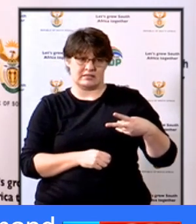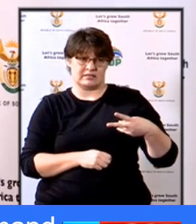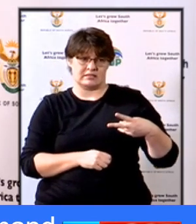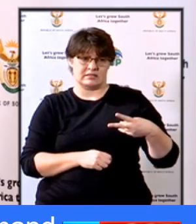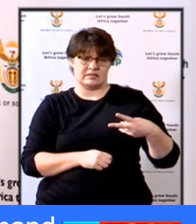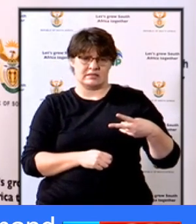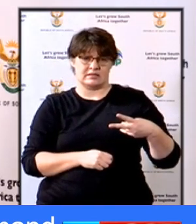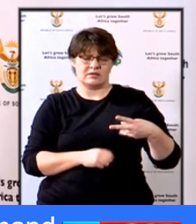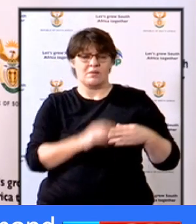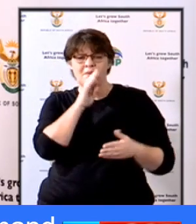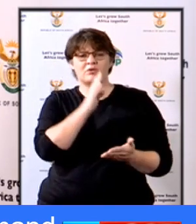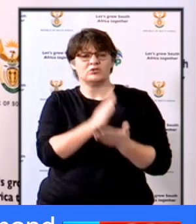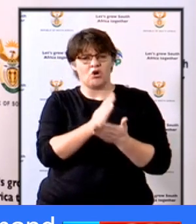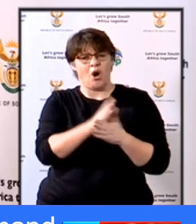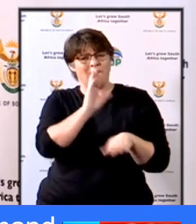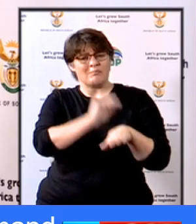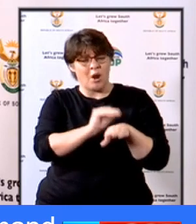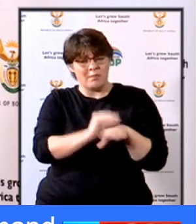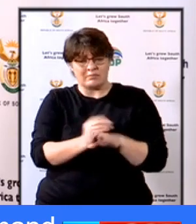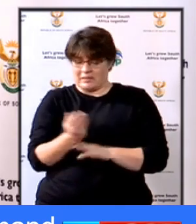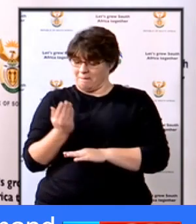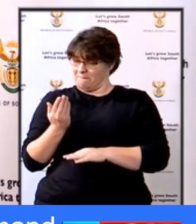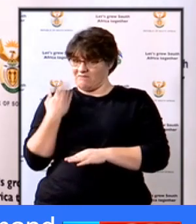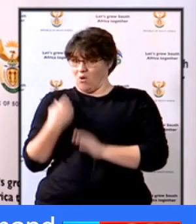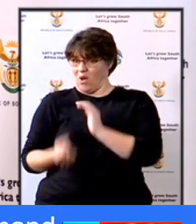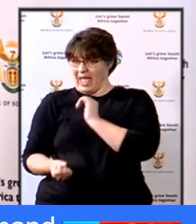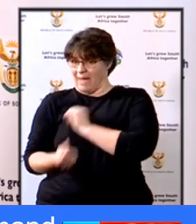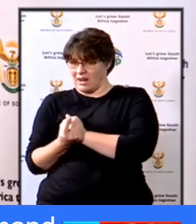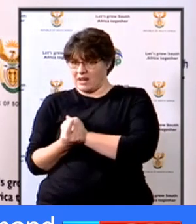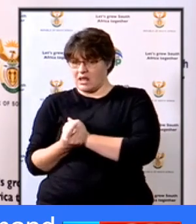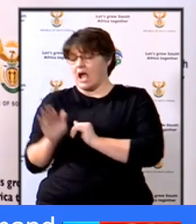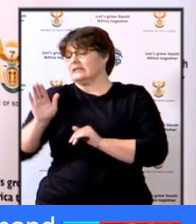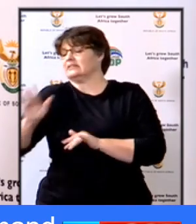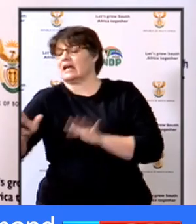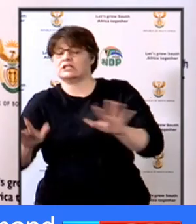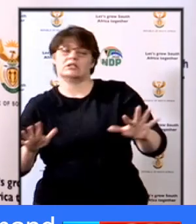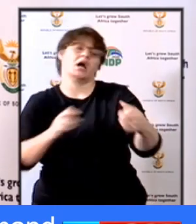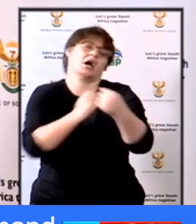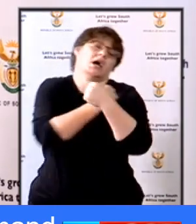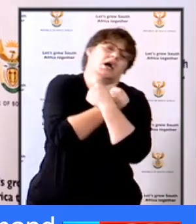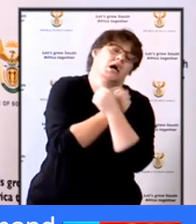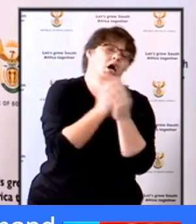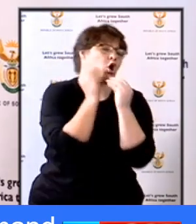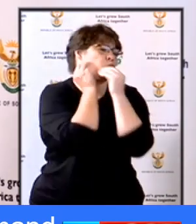we are not having the problems of touching and hugging.